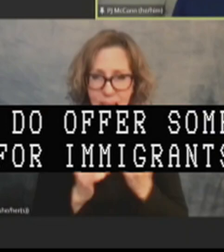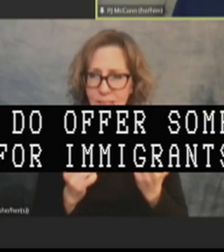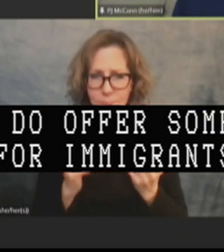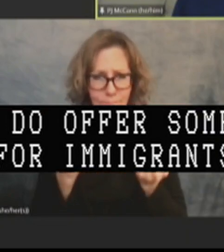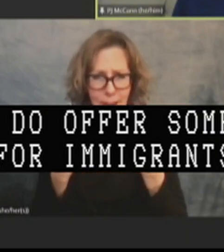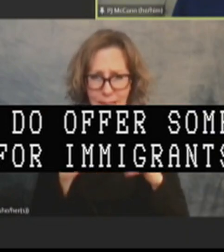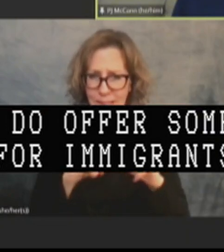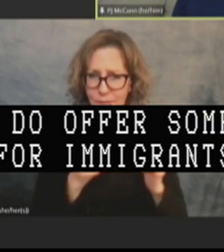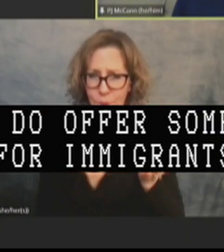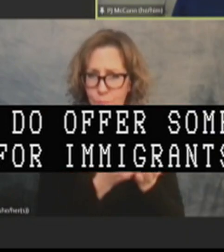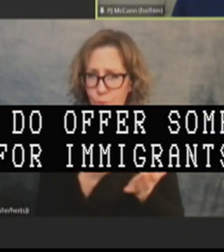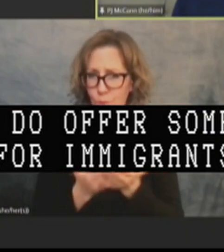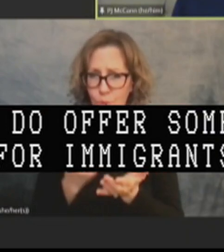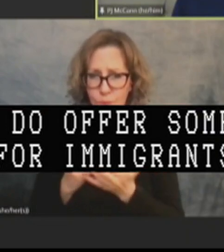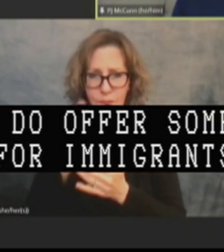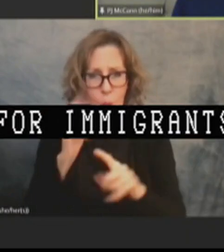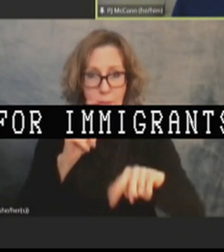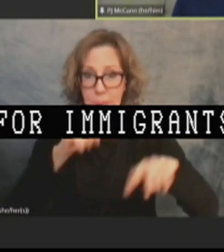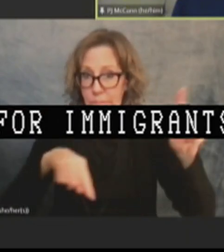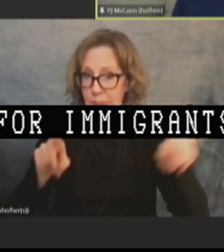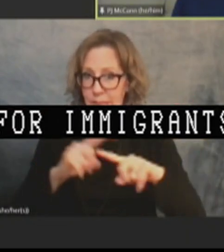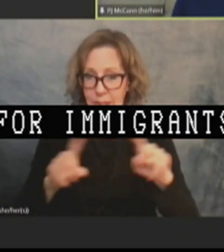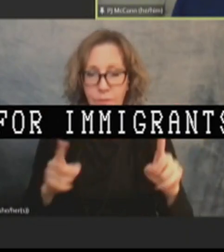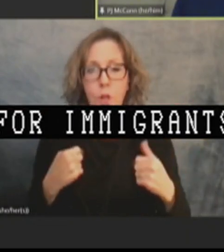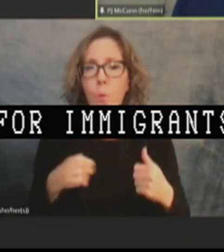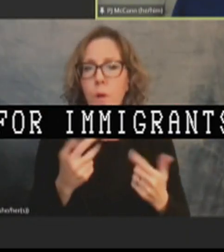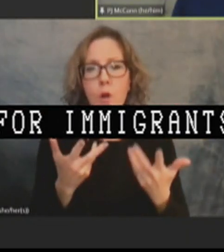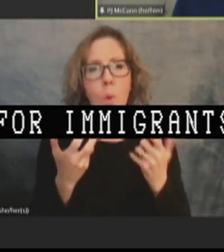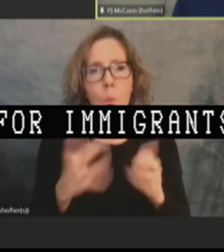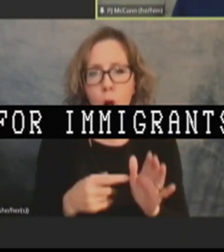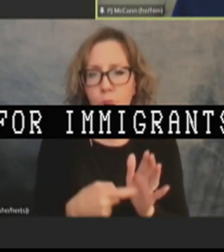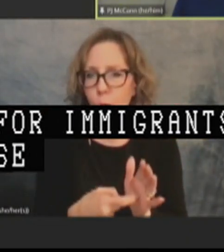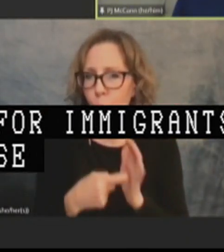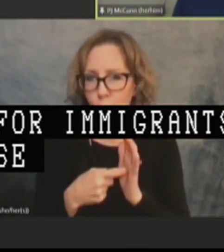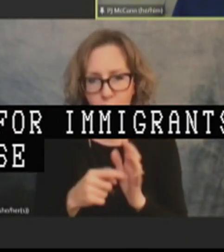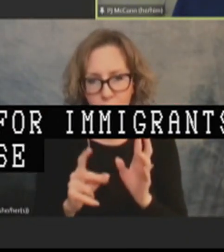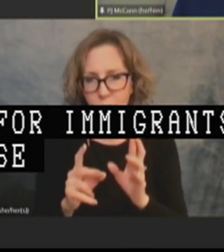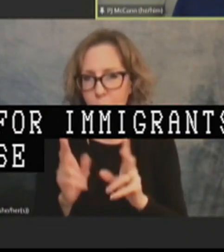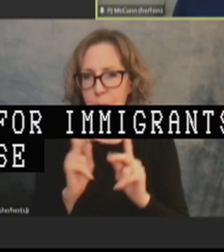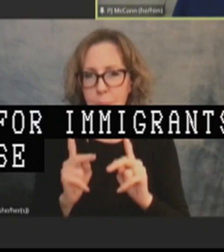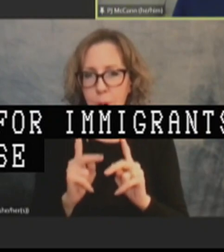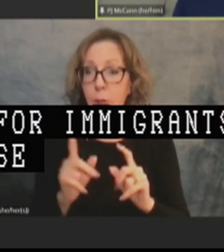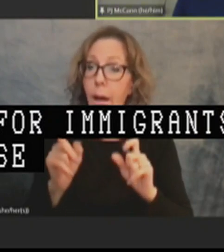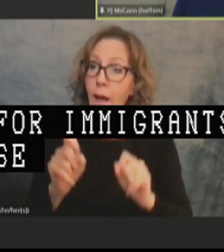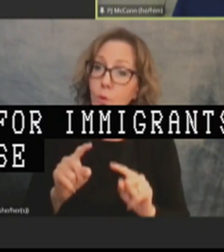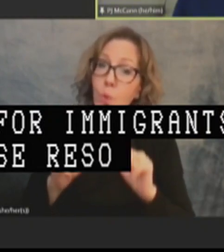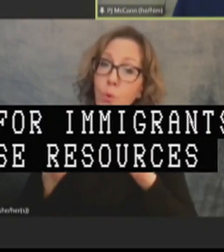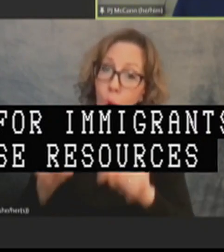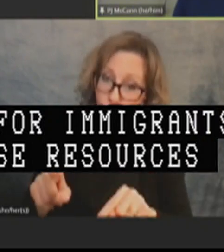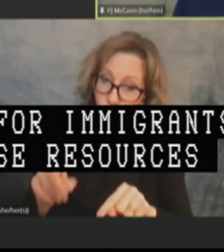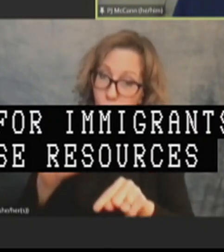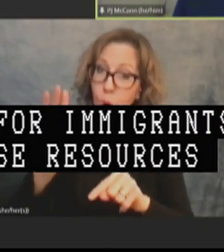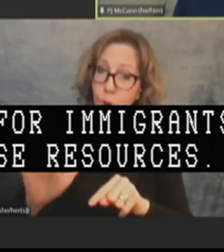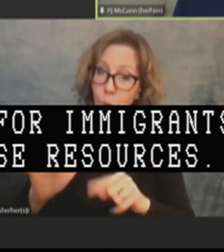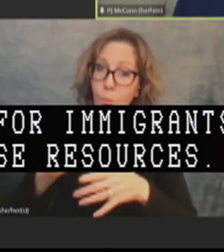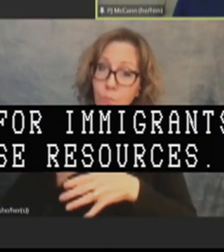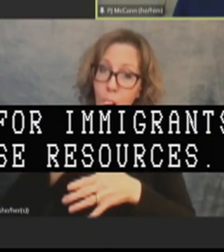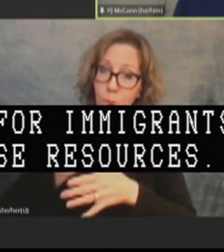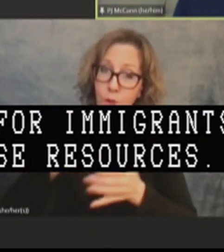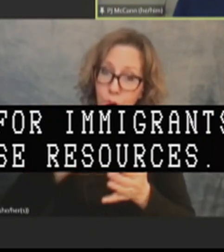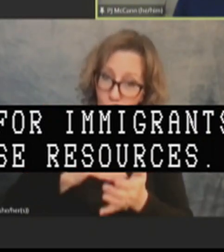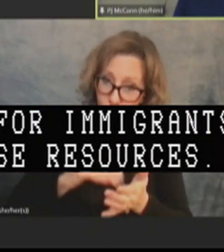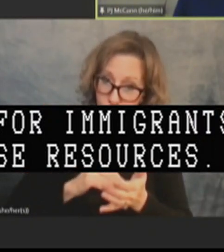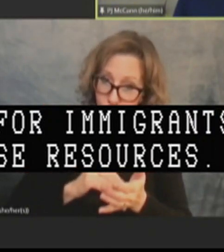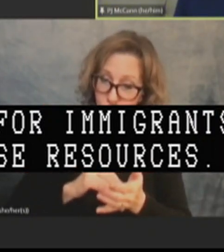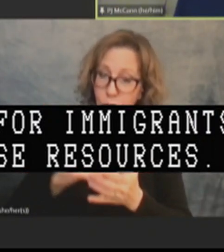proof is issued, and we didn't want to require anything that required people to go to their primary care doctor to get their physical vaccination record if they